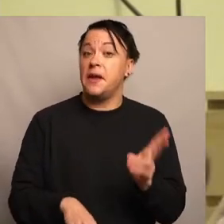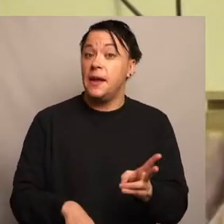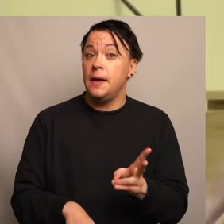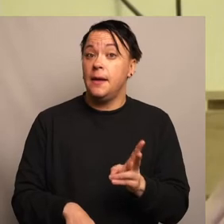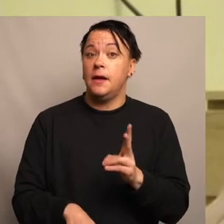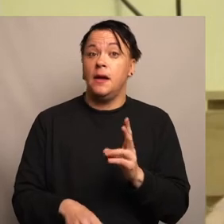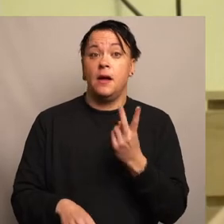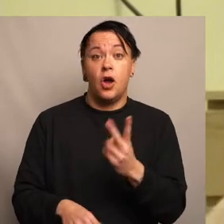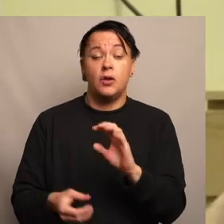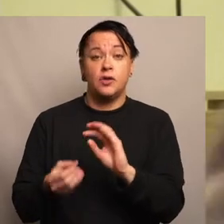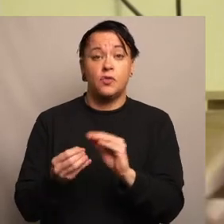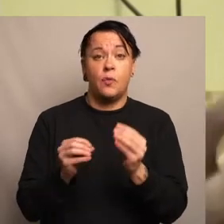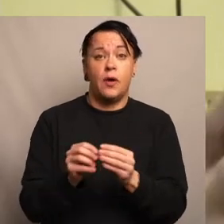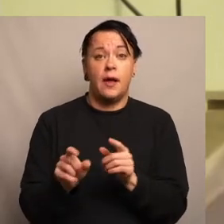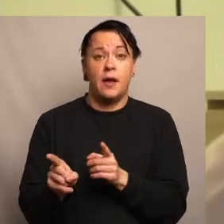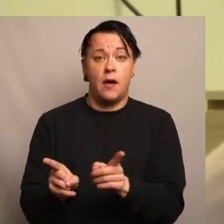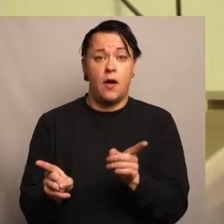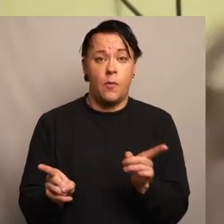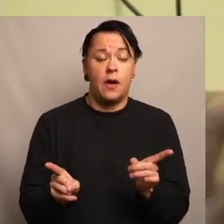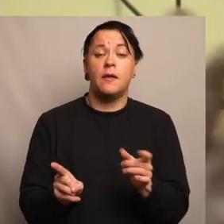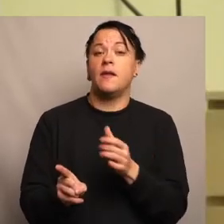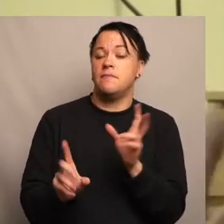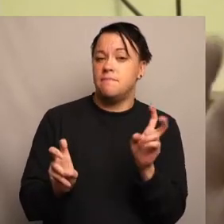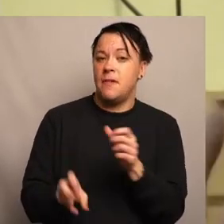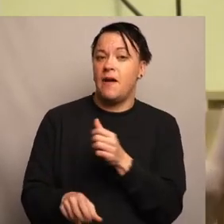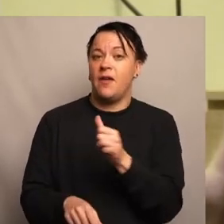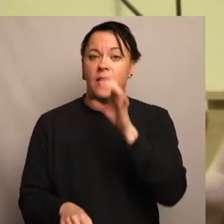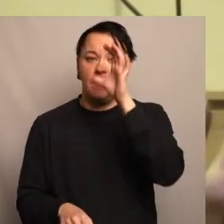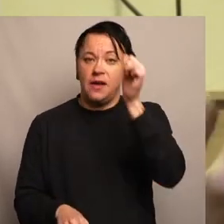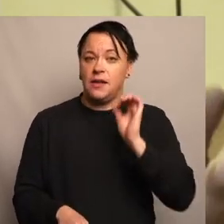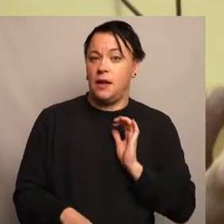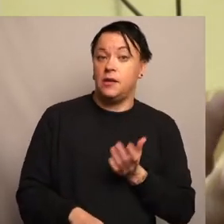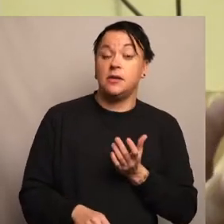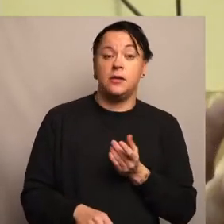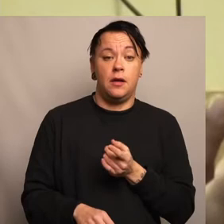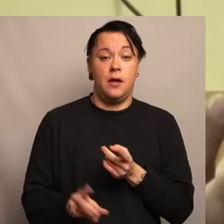only. It kind of starts, or it kind of paves the way to deconstruct